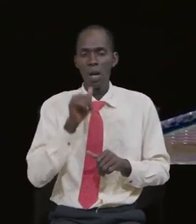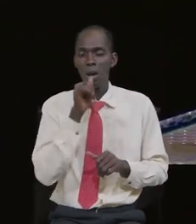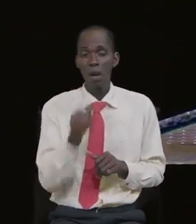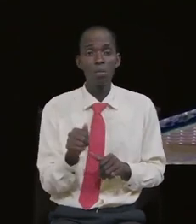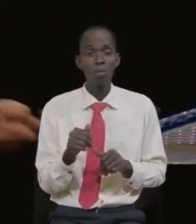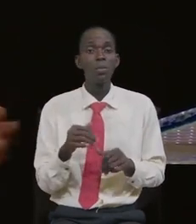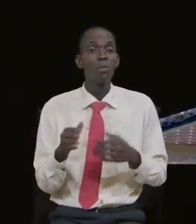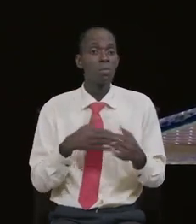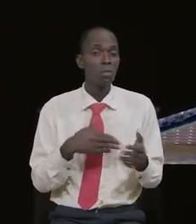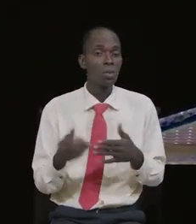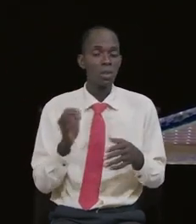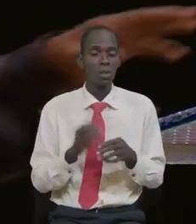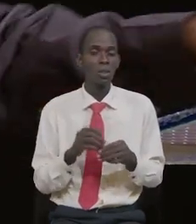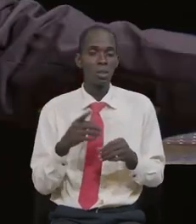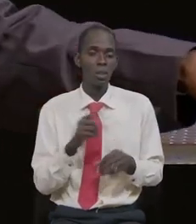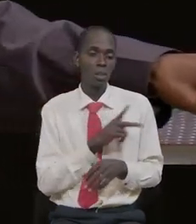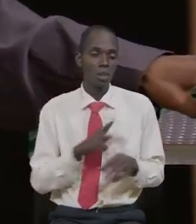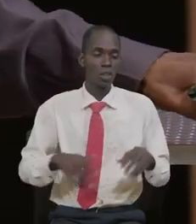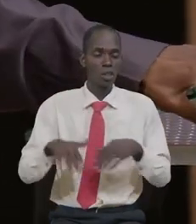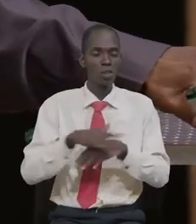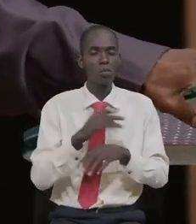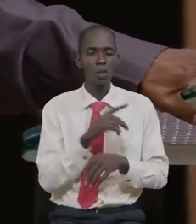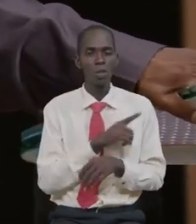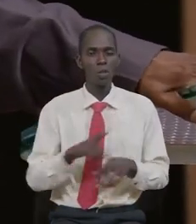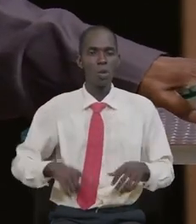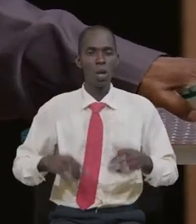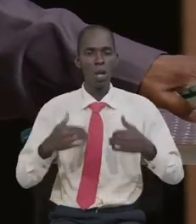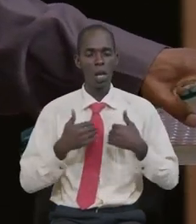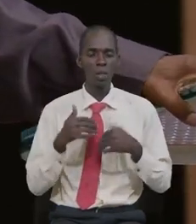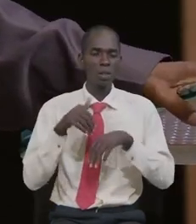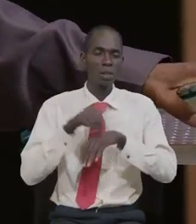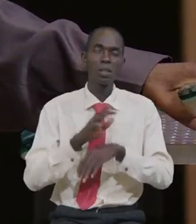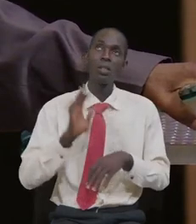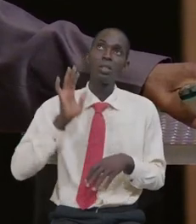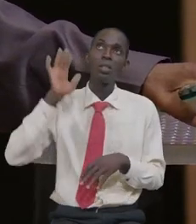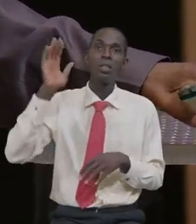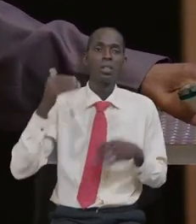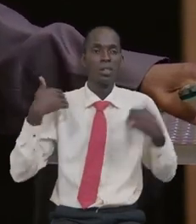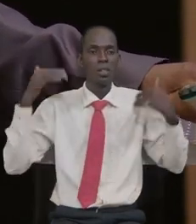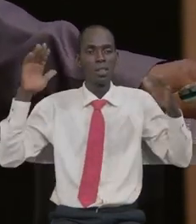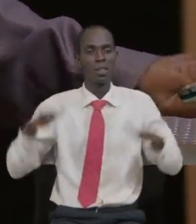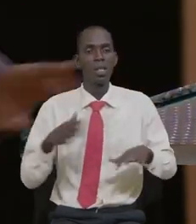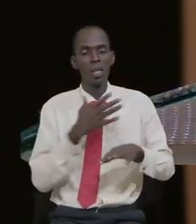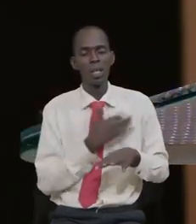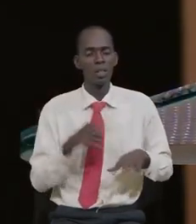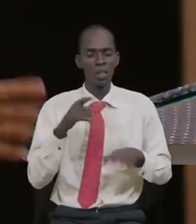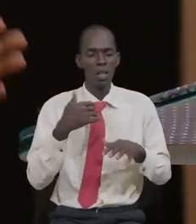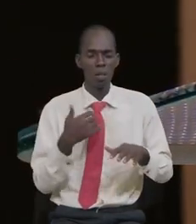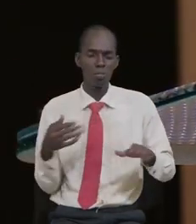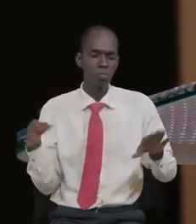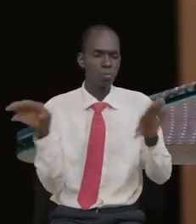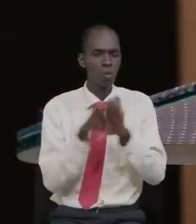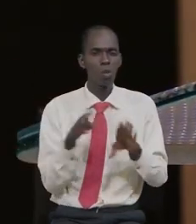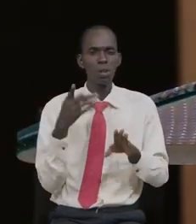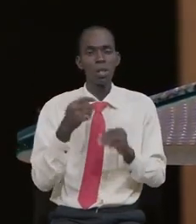Lord has sent his angel and he has shut the lion's mouth. Now, in the case of Shadrach,